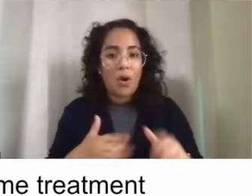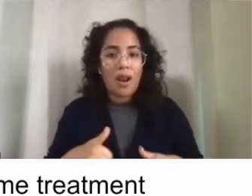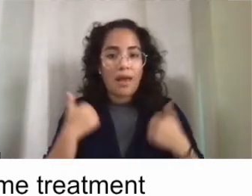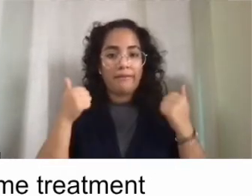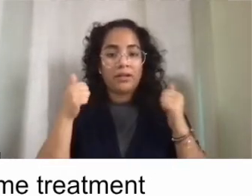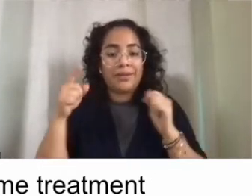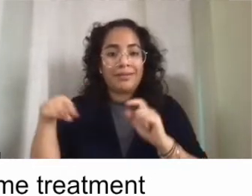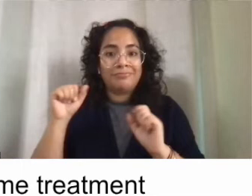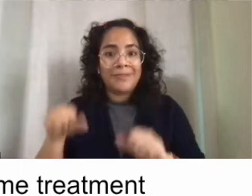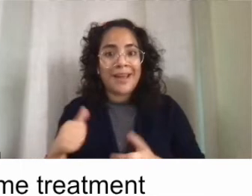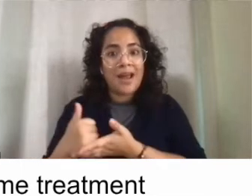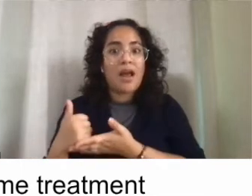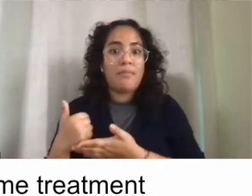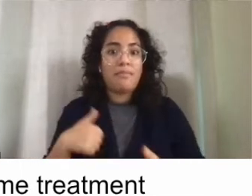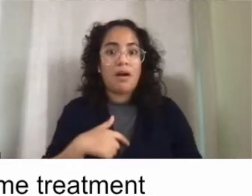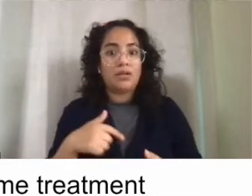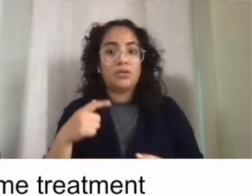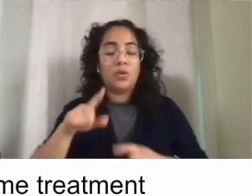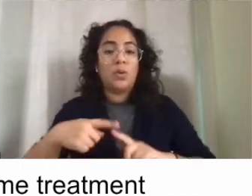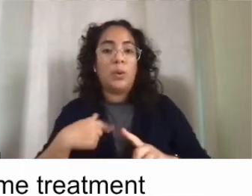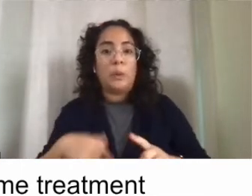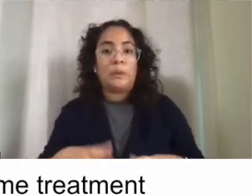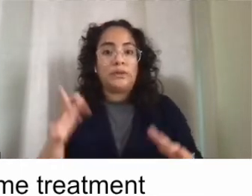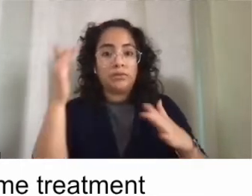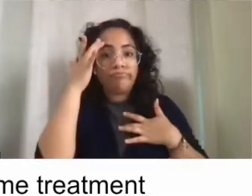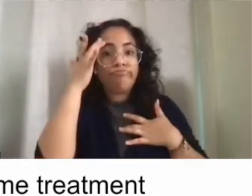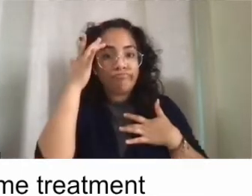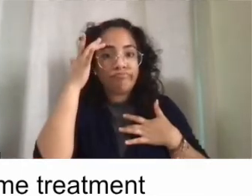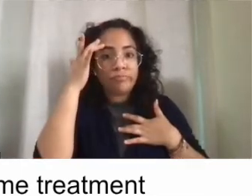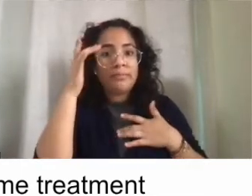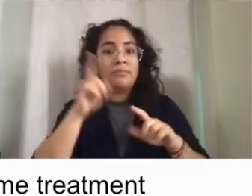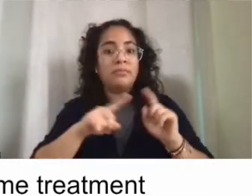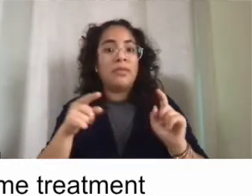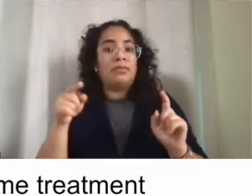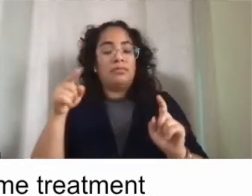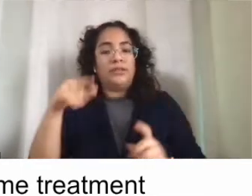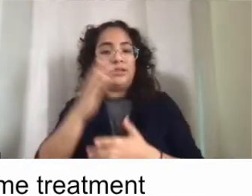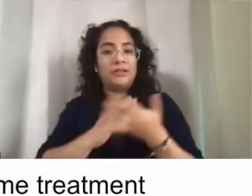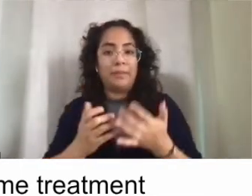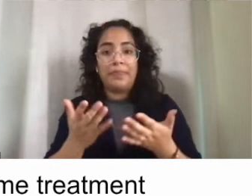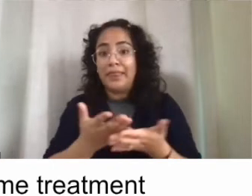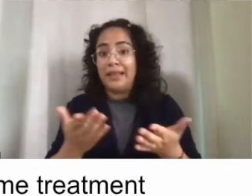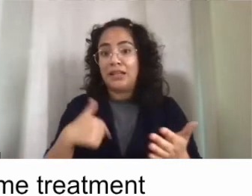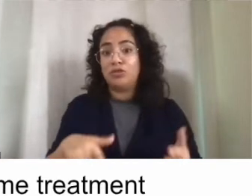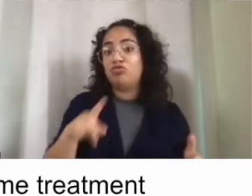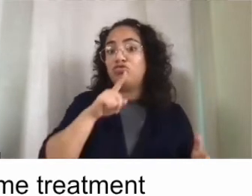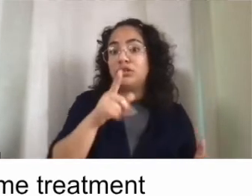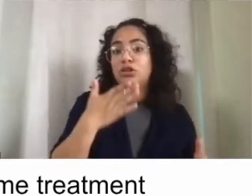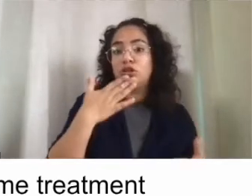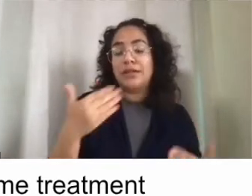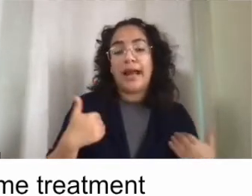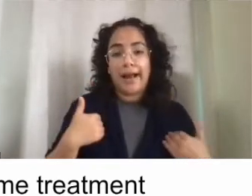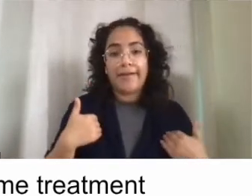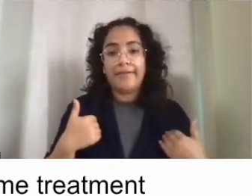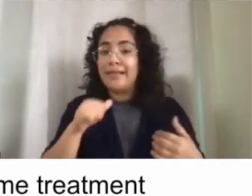help us when we are sick. But these are some of the things that are good to have. They're not very